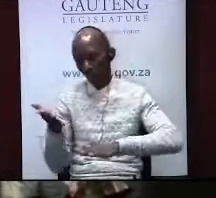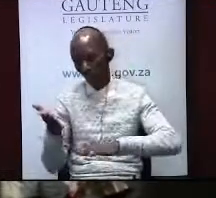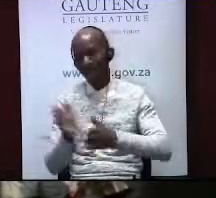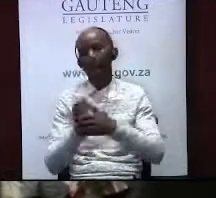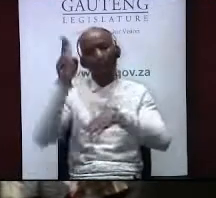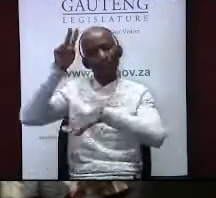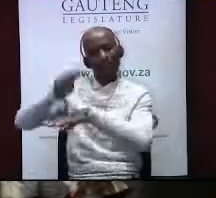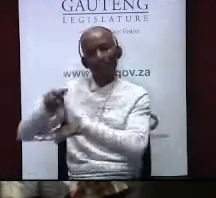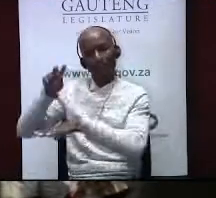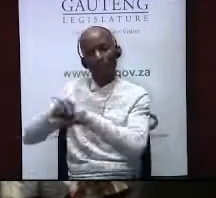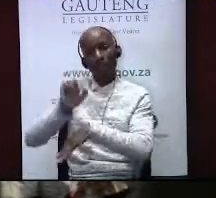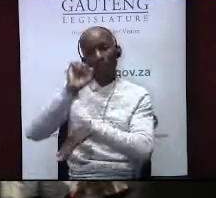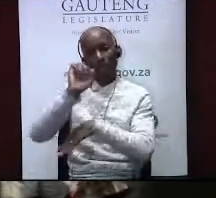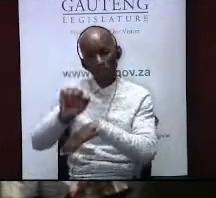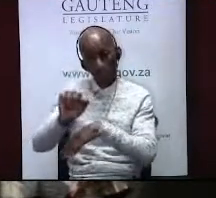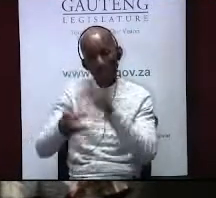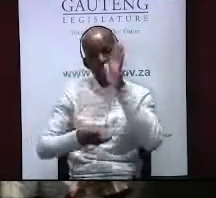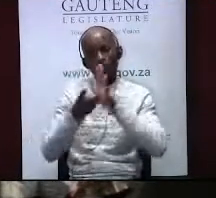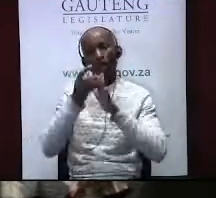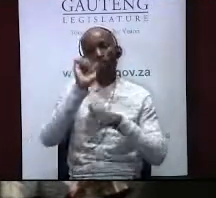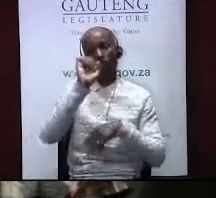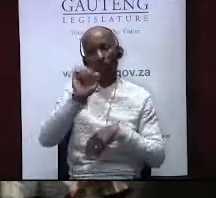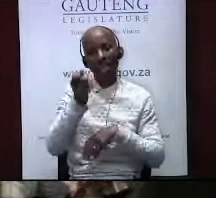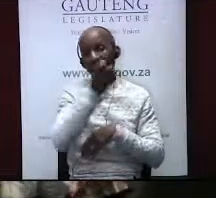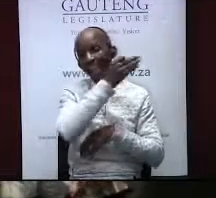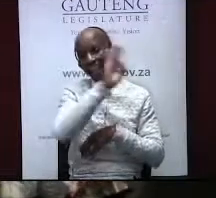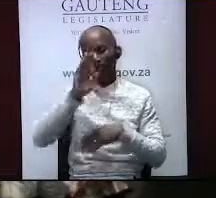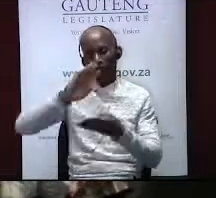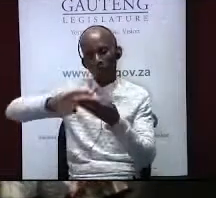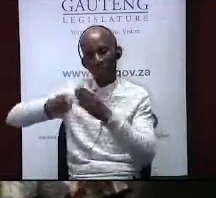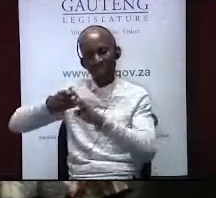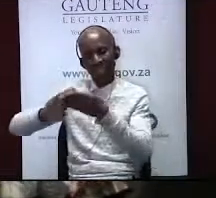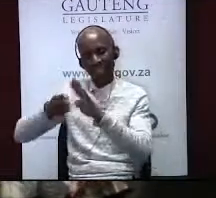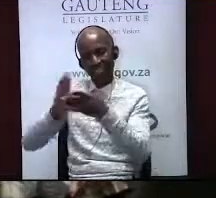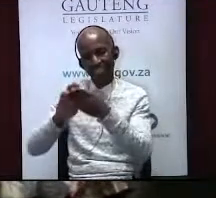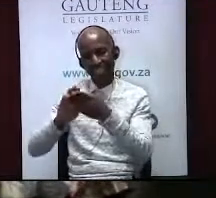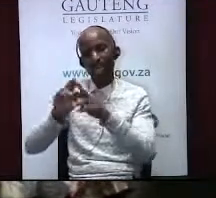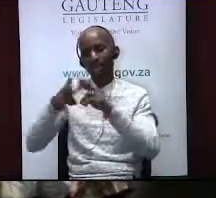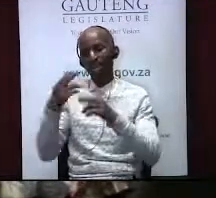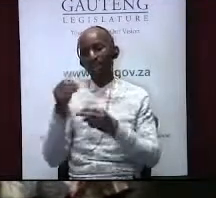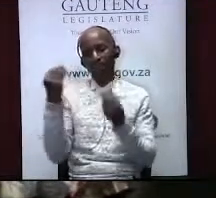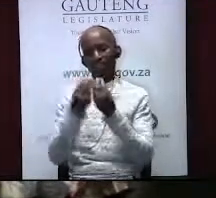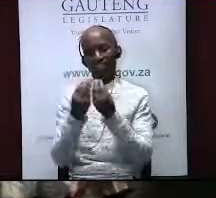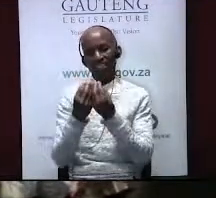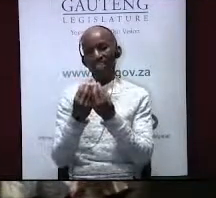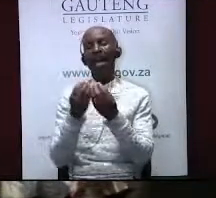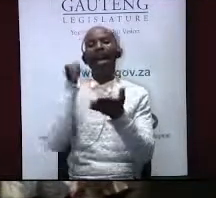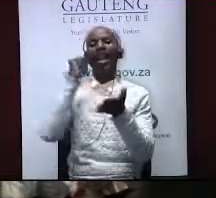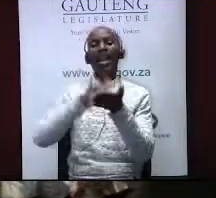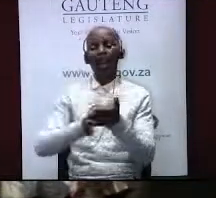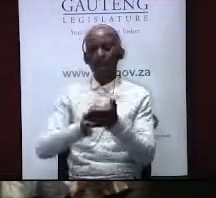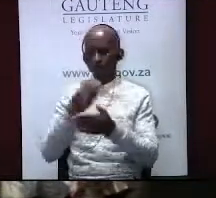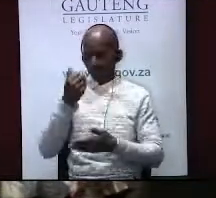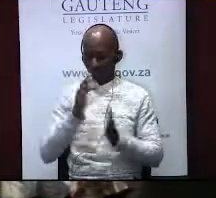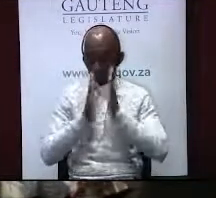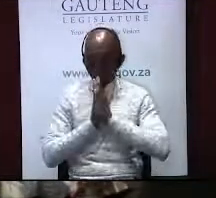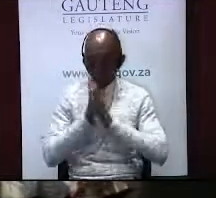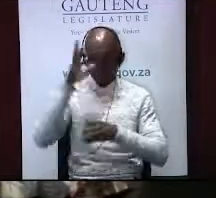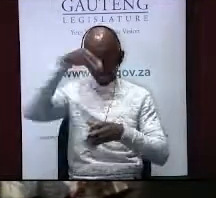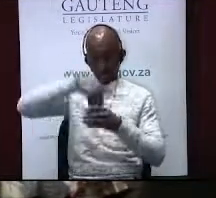are monitoring you. You are developing. Or if a community elect this, let the church step